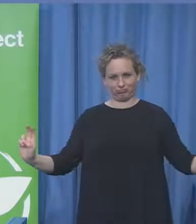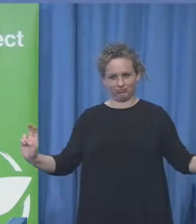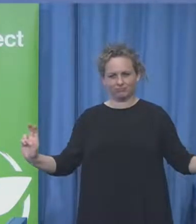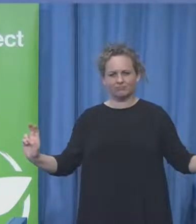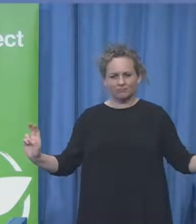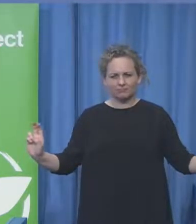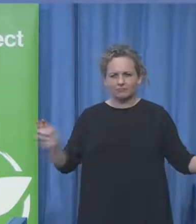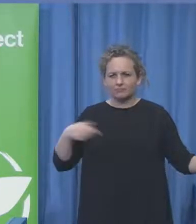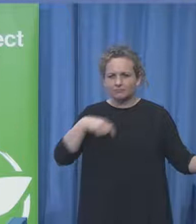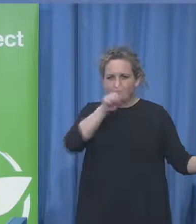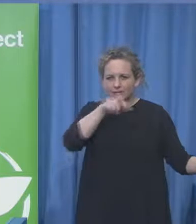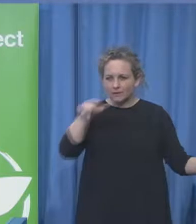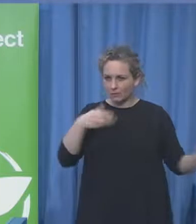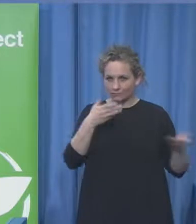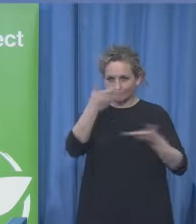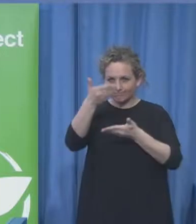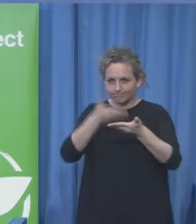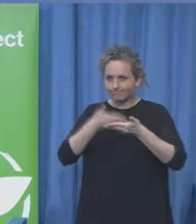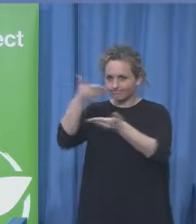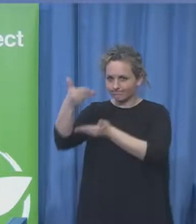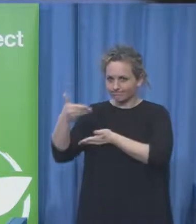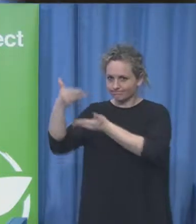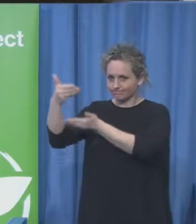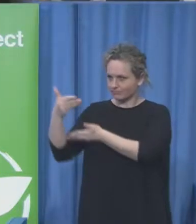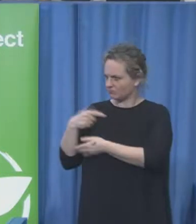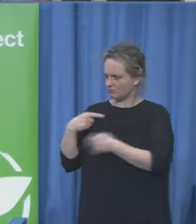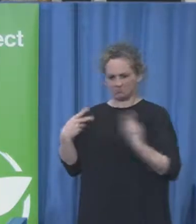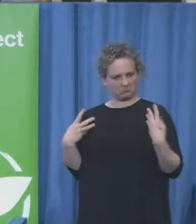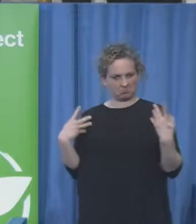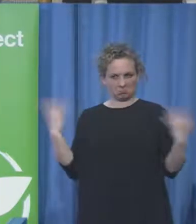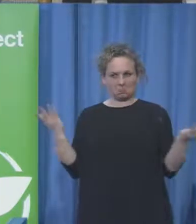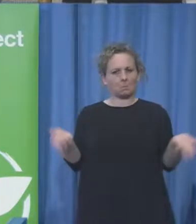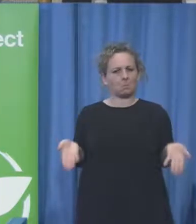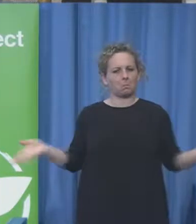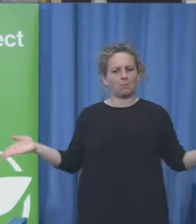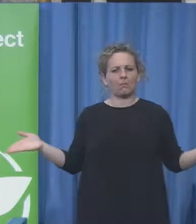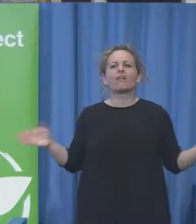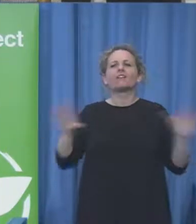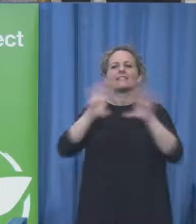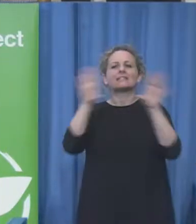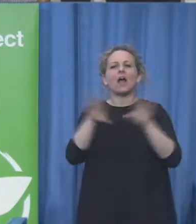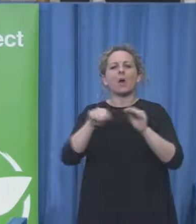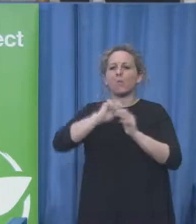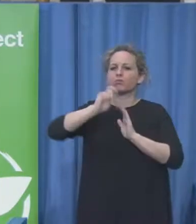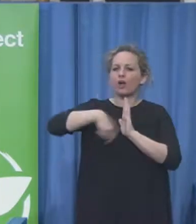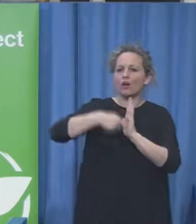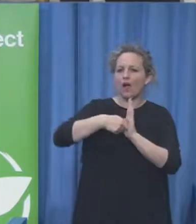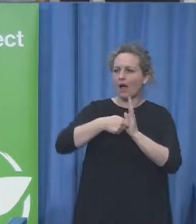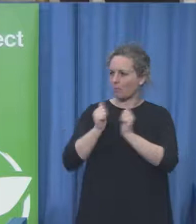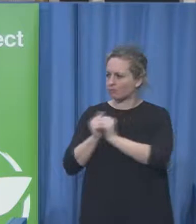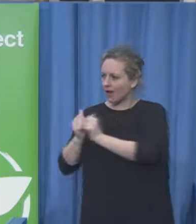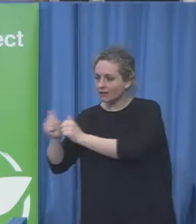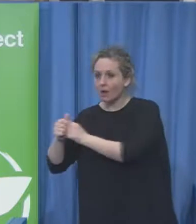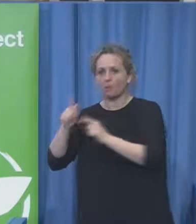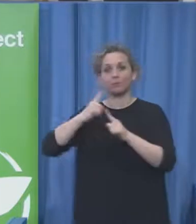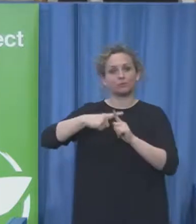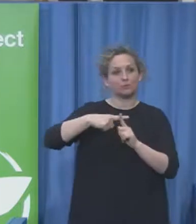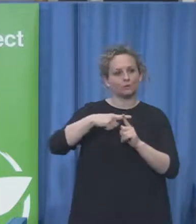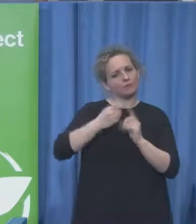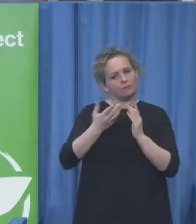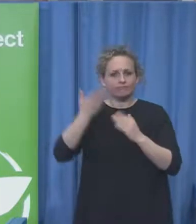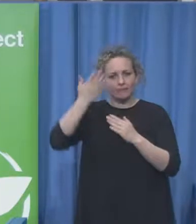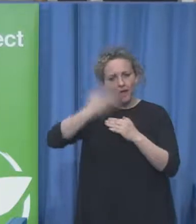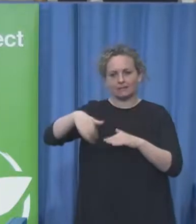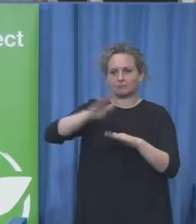some experts and Zero Project partners to share with us a few takeaways of